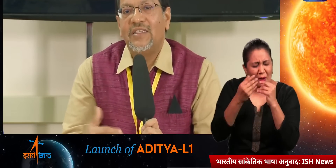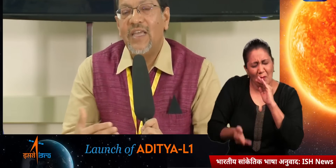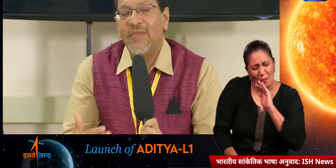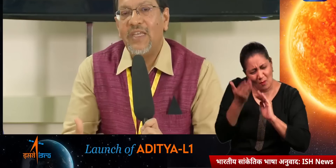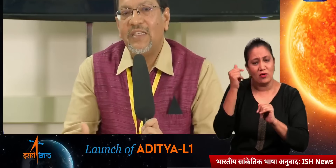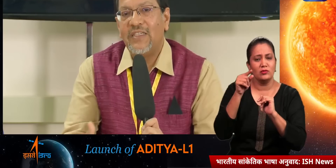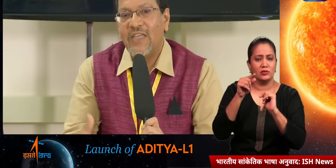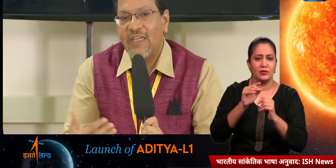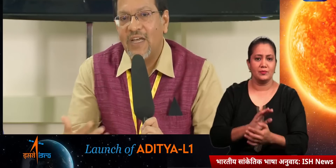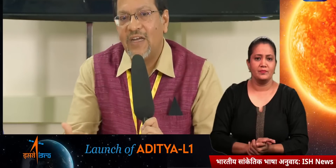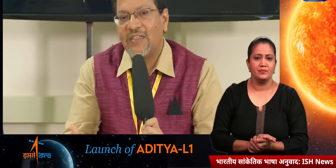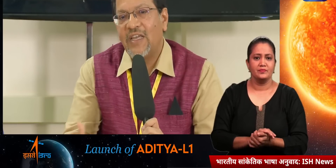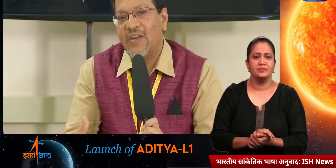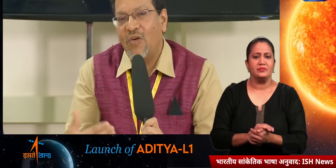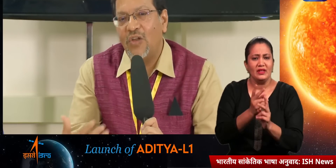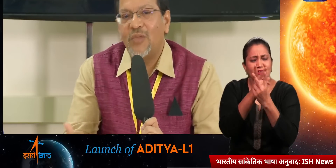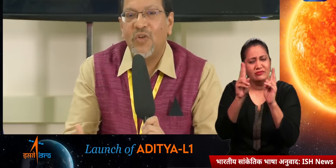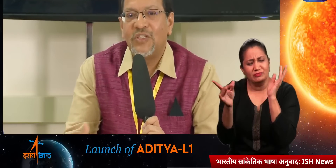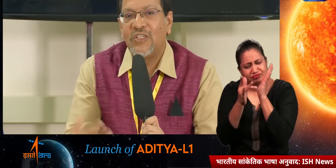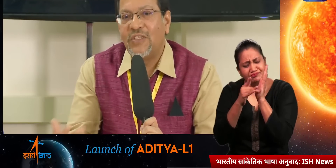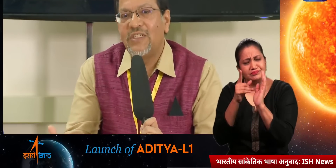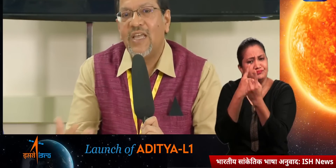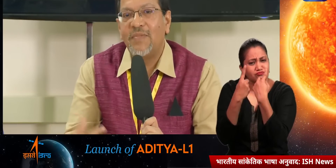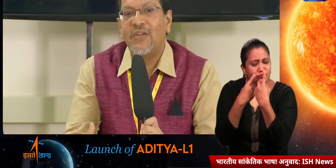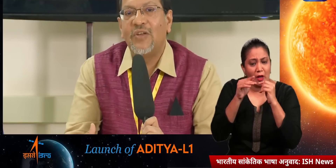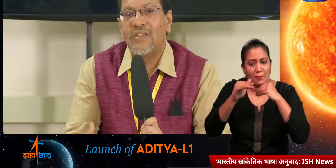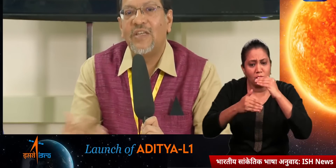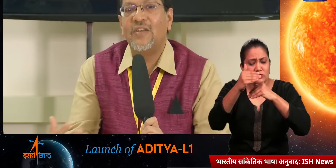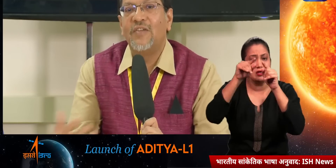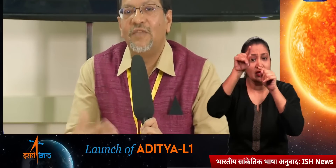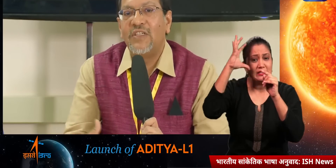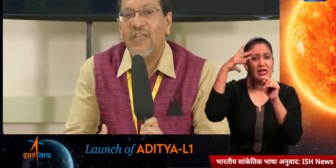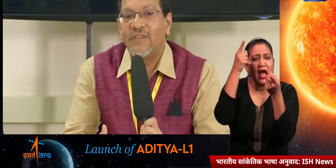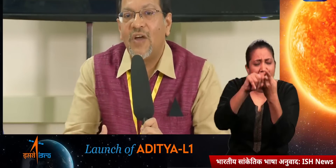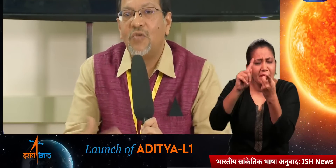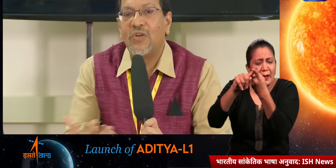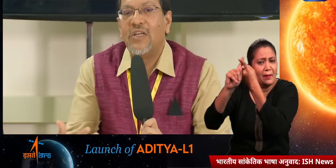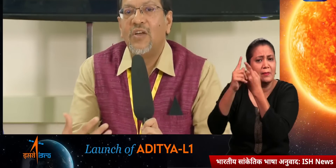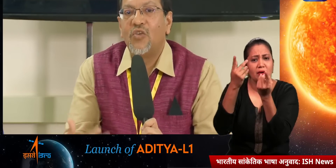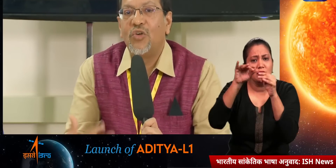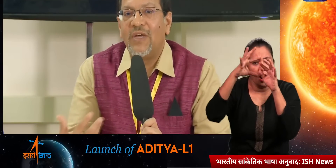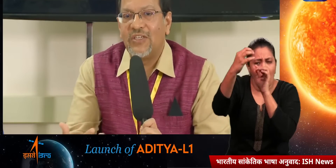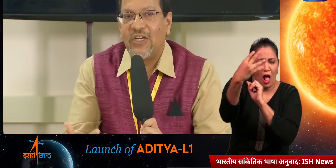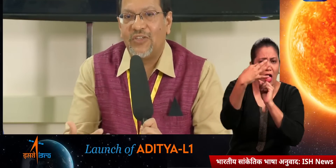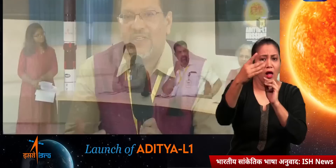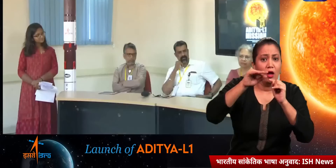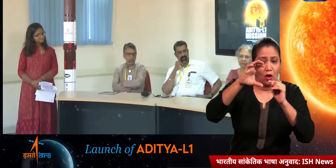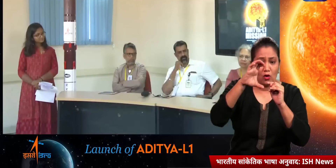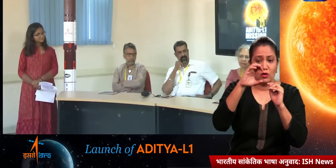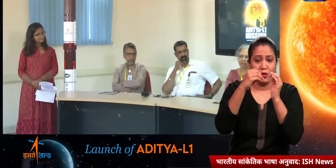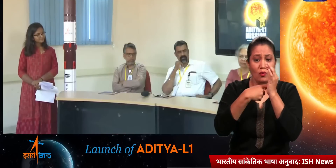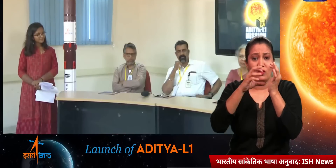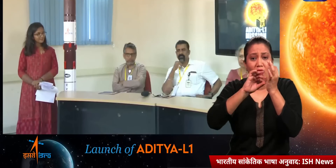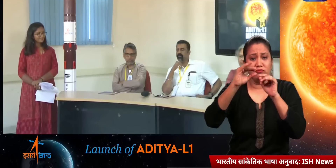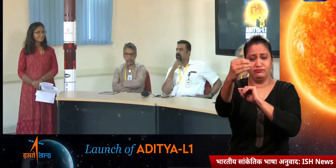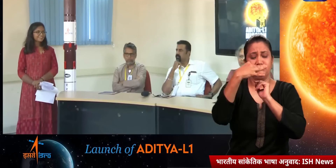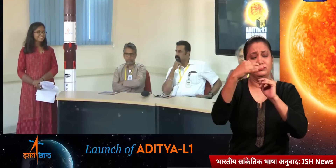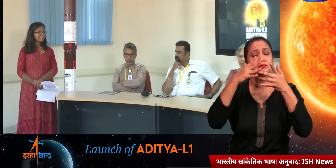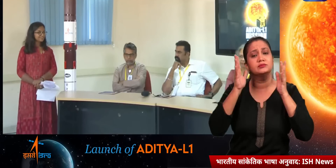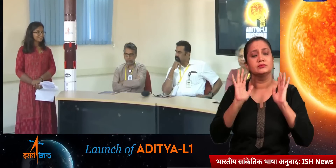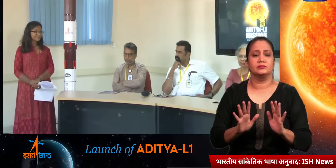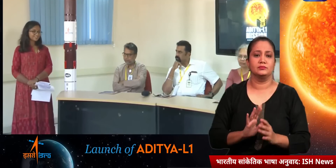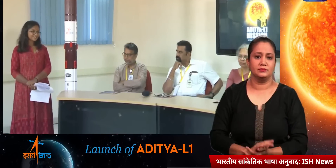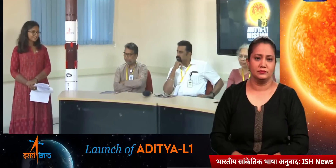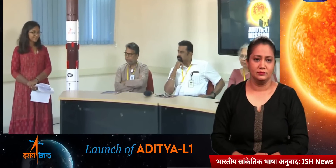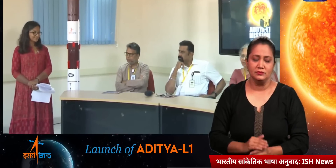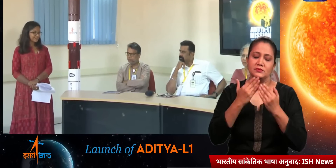the CME, CIRs, and all the processes which is happening on the sun, which gives out coronal mass ejections. Thank you. Thank